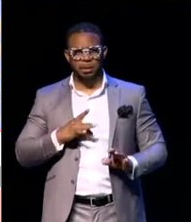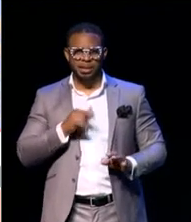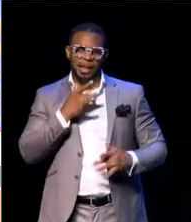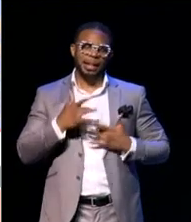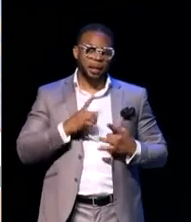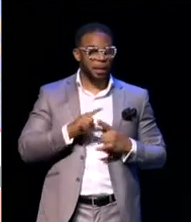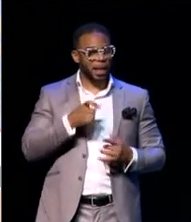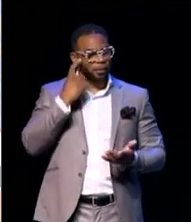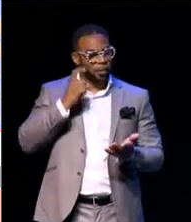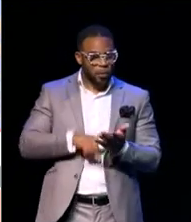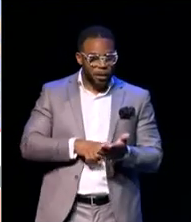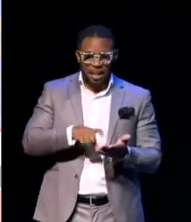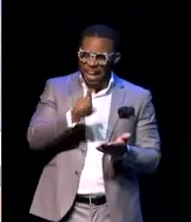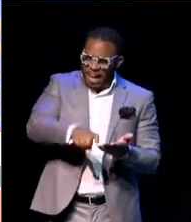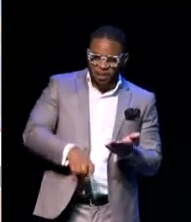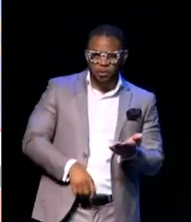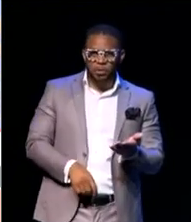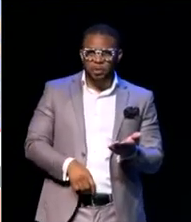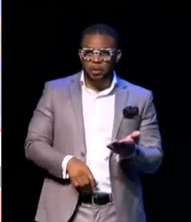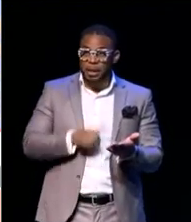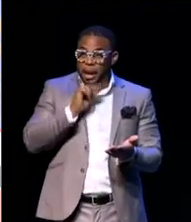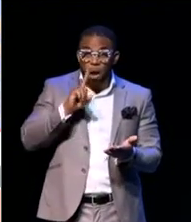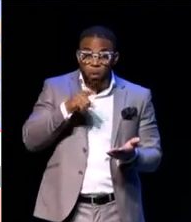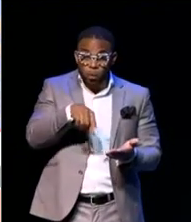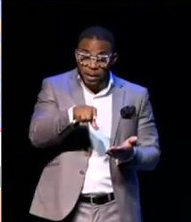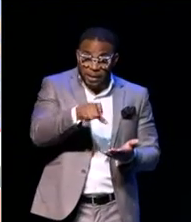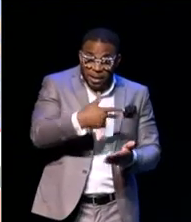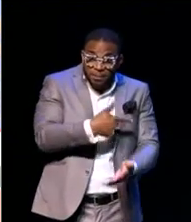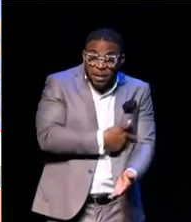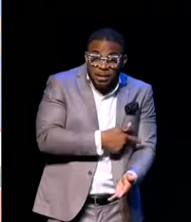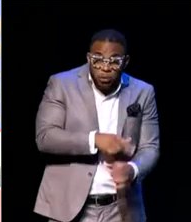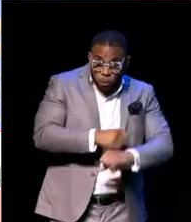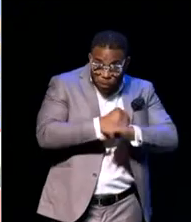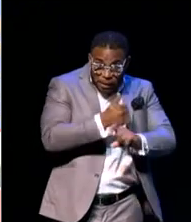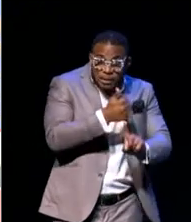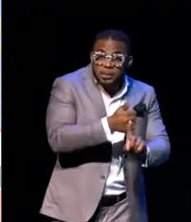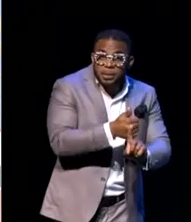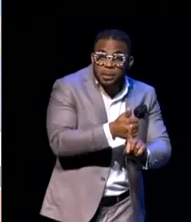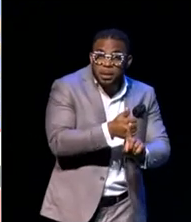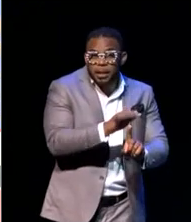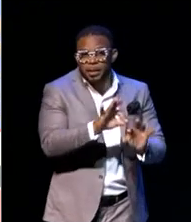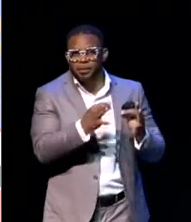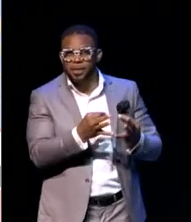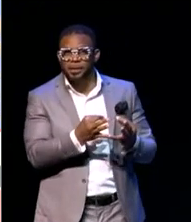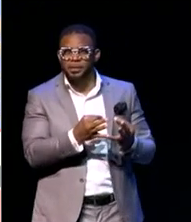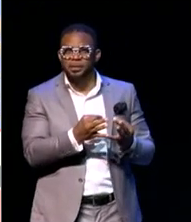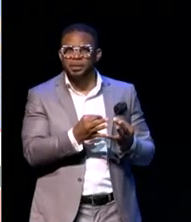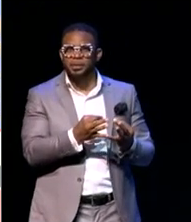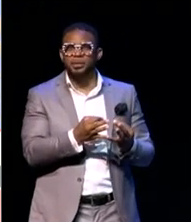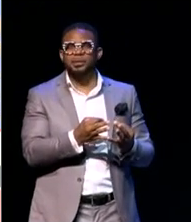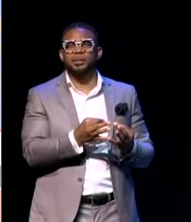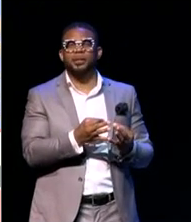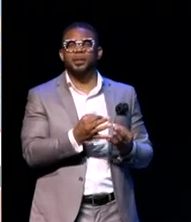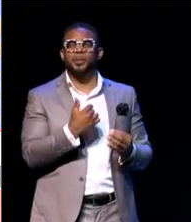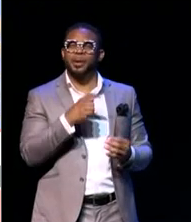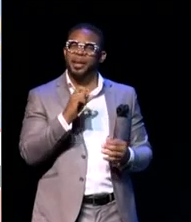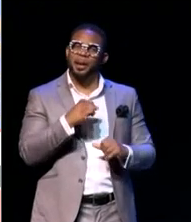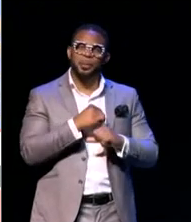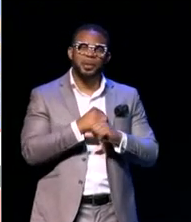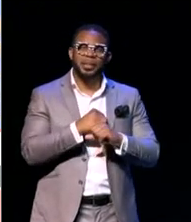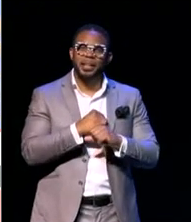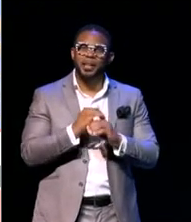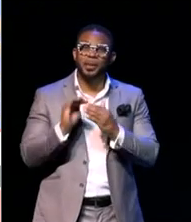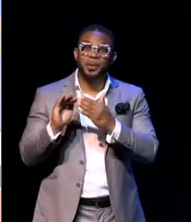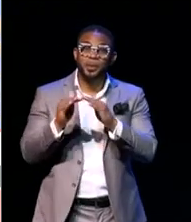they've got to realize that not only do they need a vaccine to protect themselves and their family, but we've got to protect